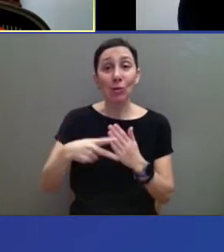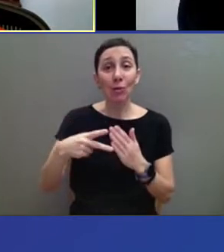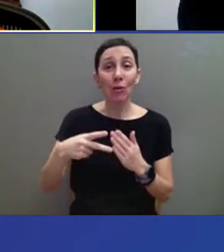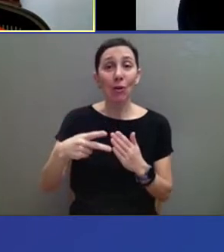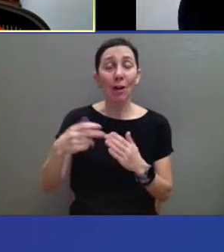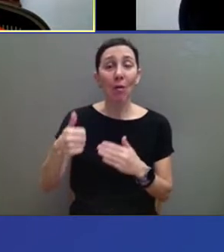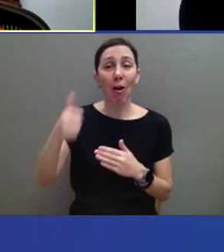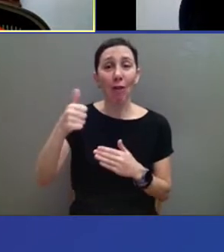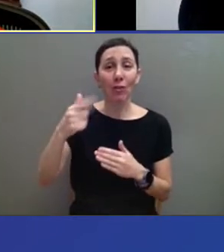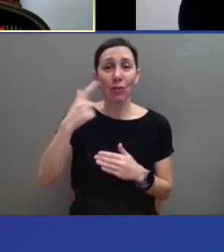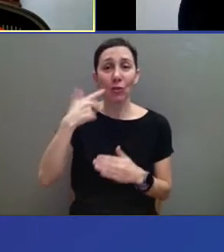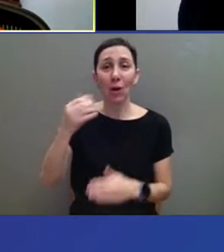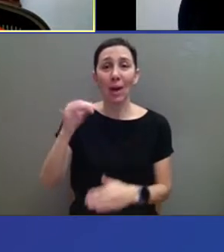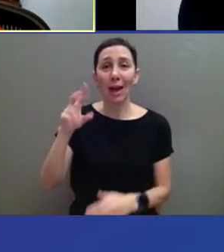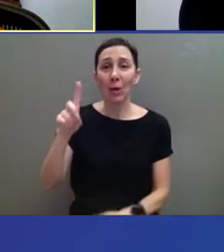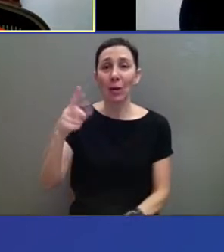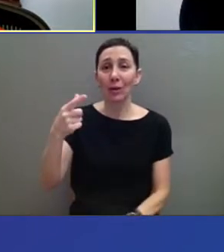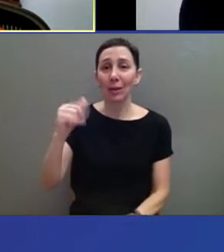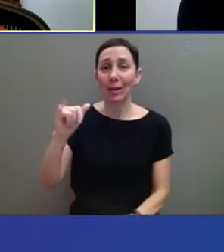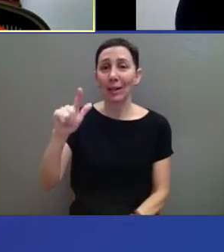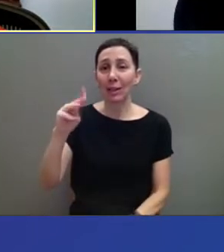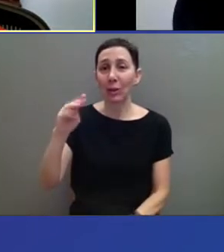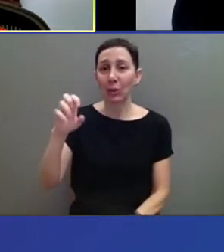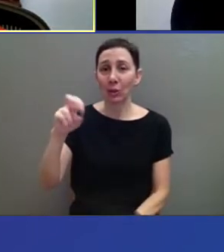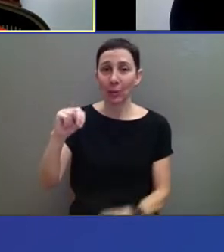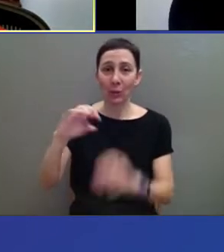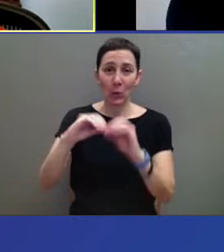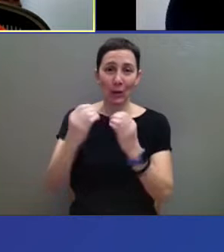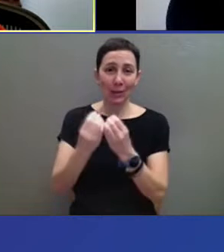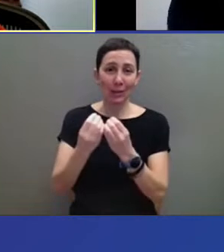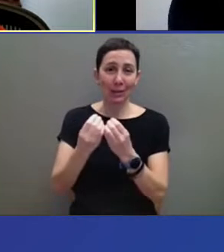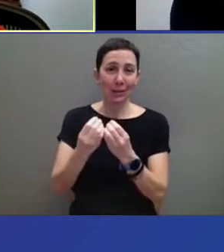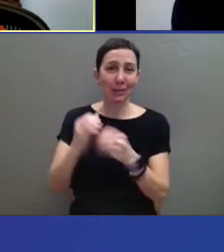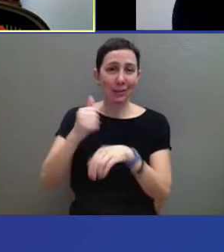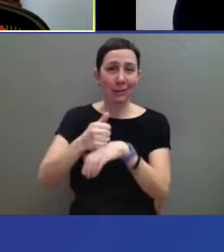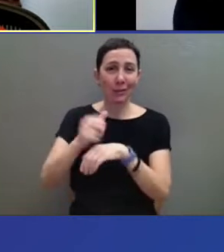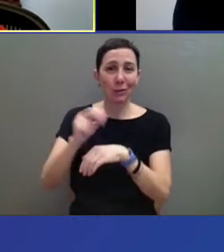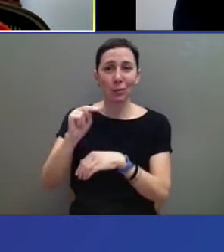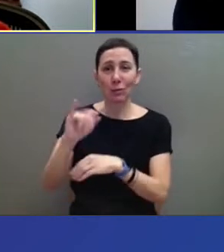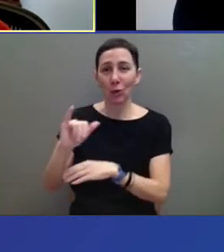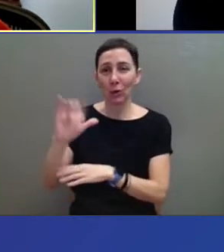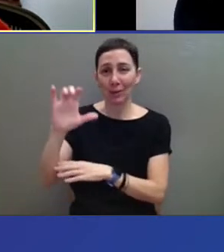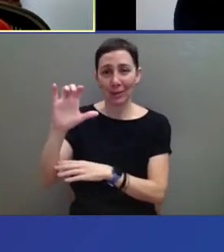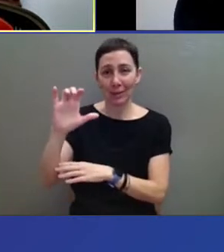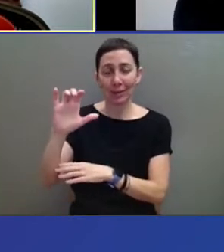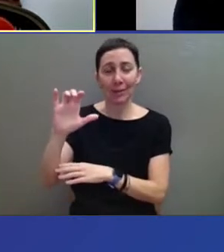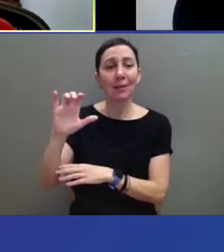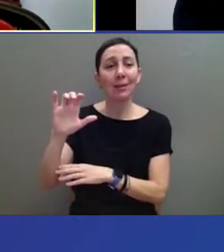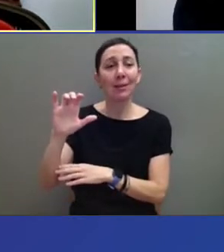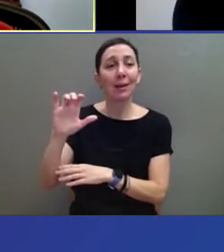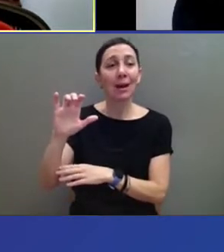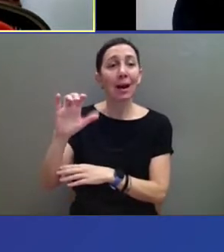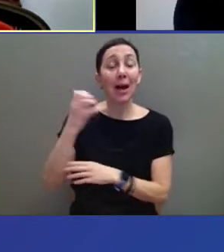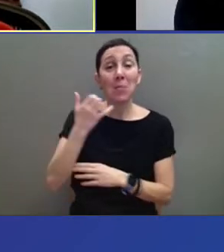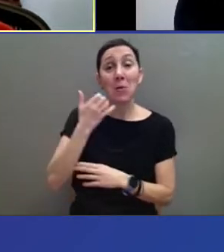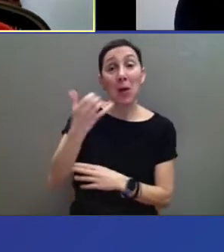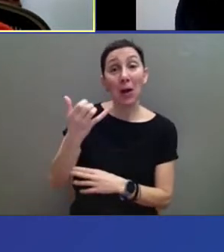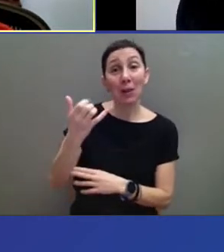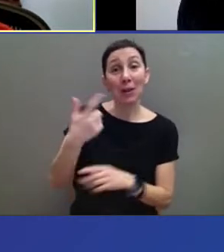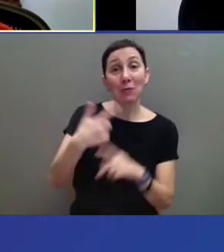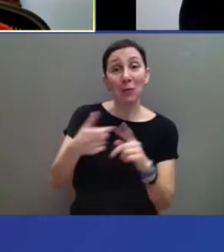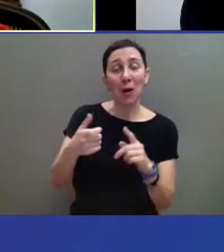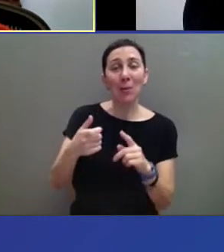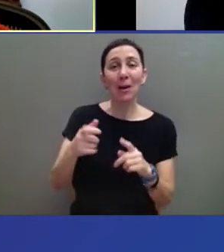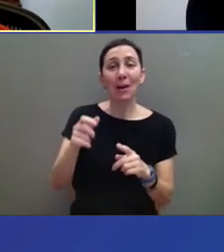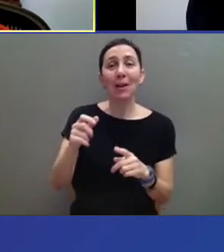Howard Gilman Foundation based in New York City. And I am calling in from the unceded